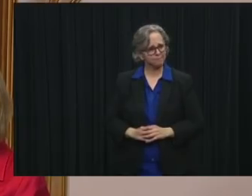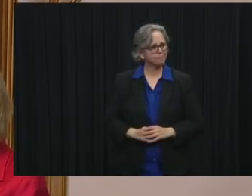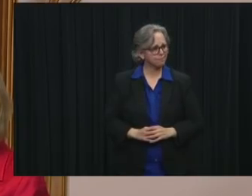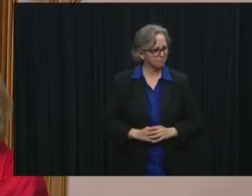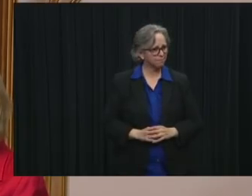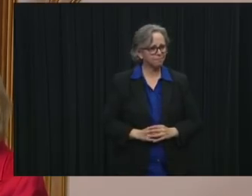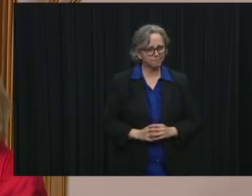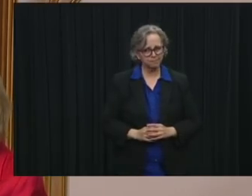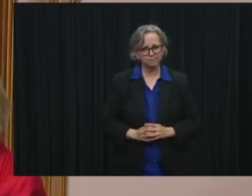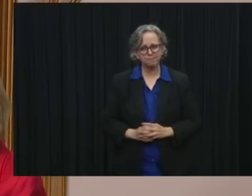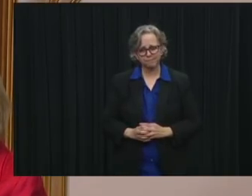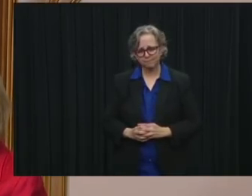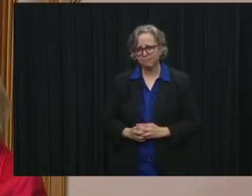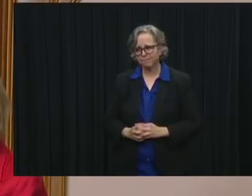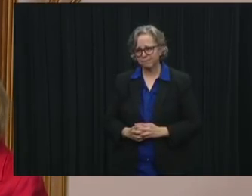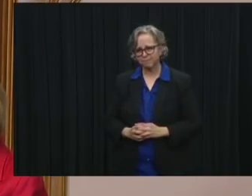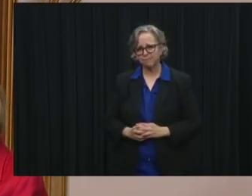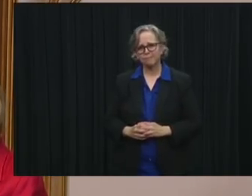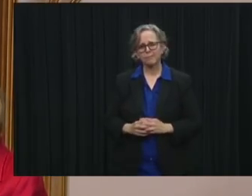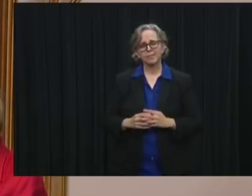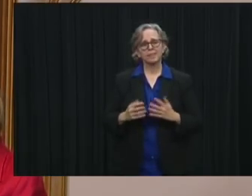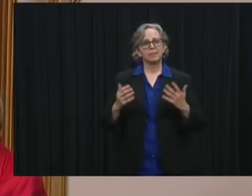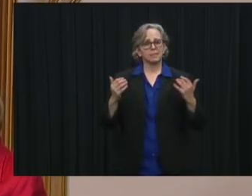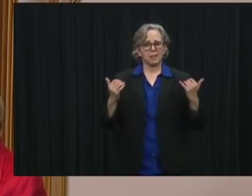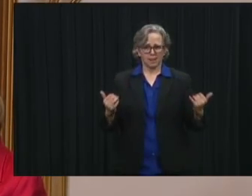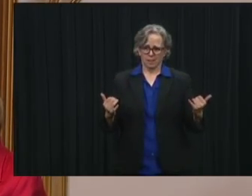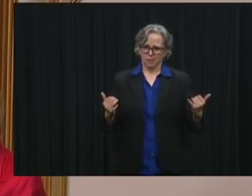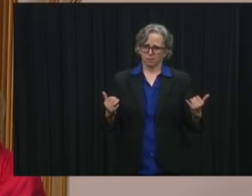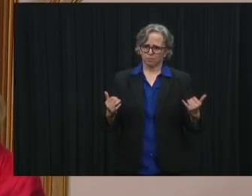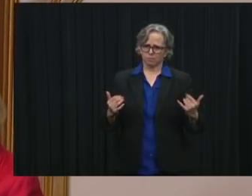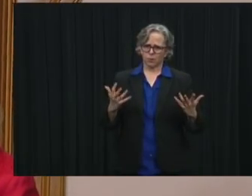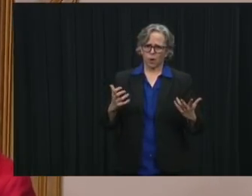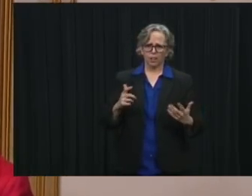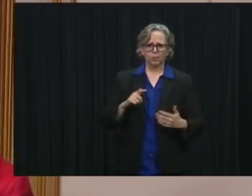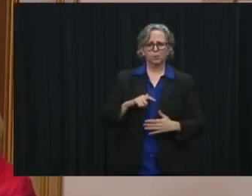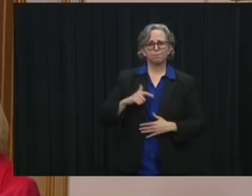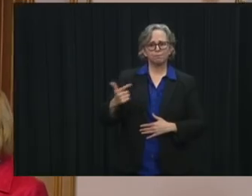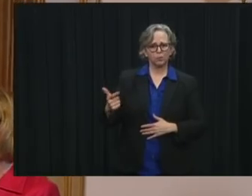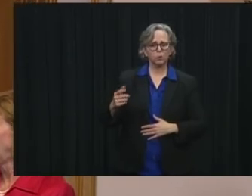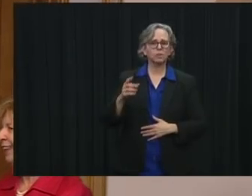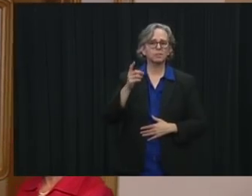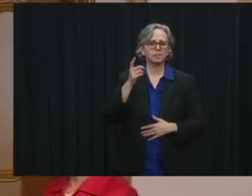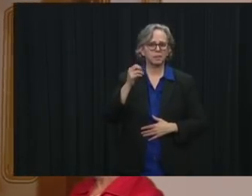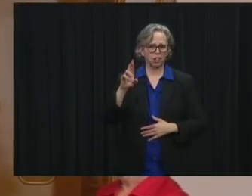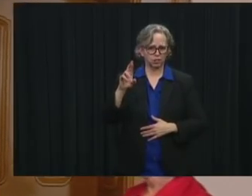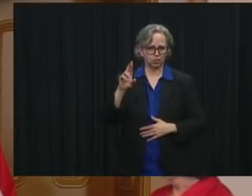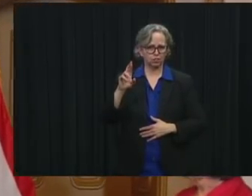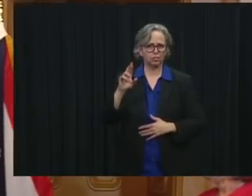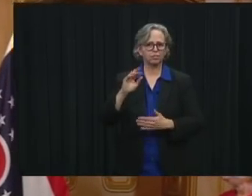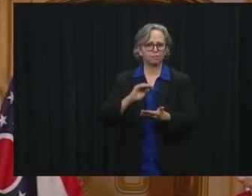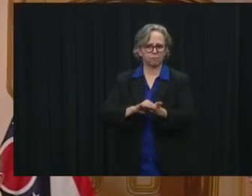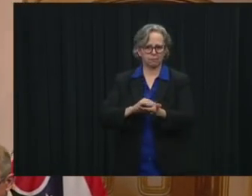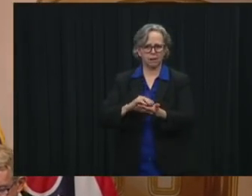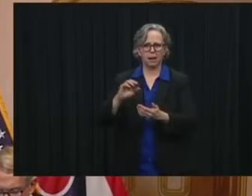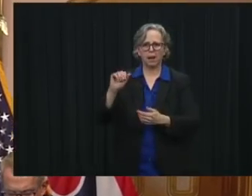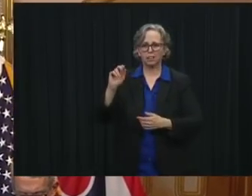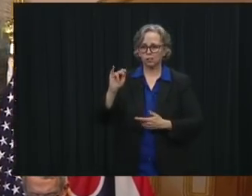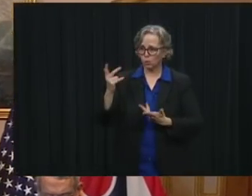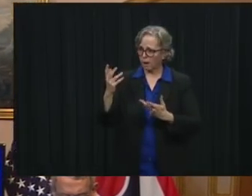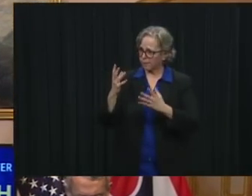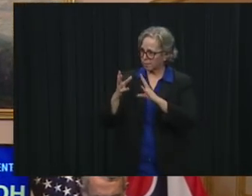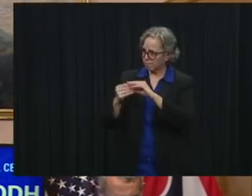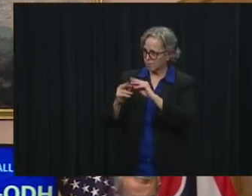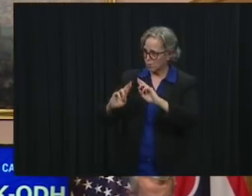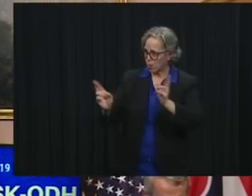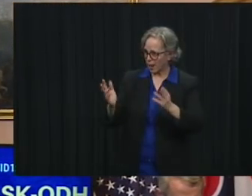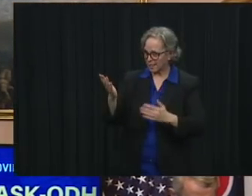Let me just now turn it over to Dr. Amy Acton. Amy, if you can give your report for the day.